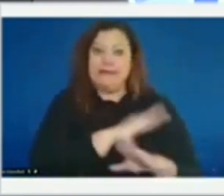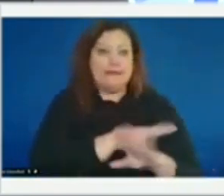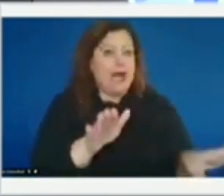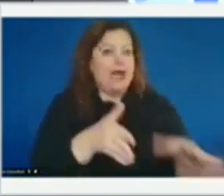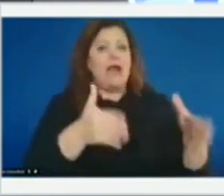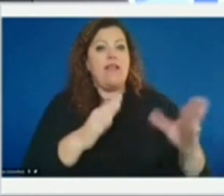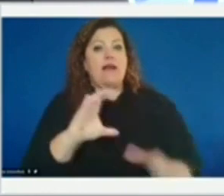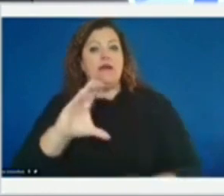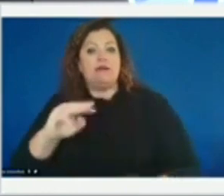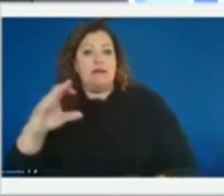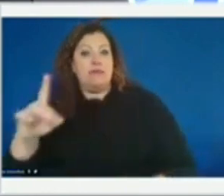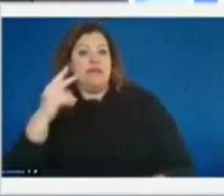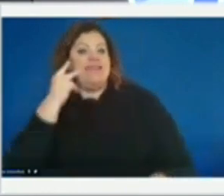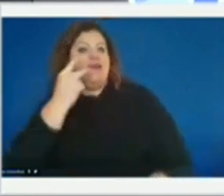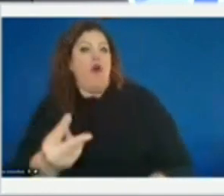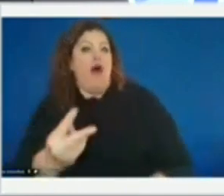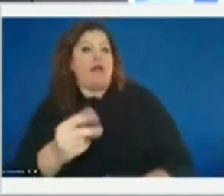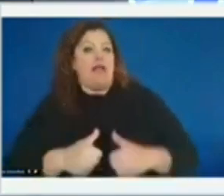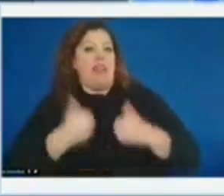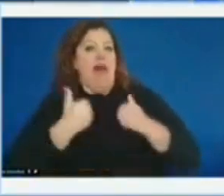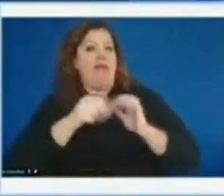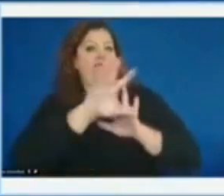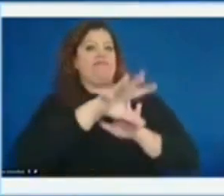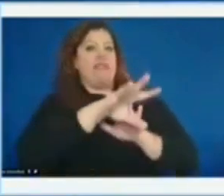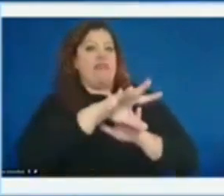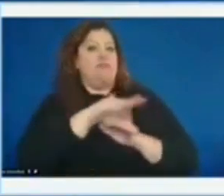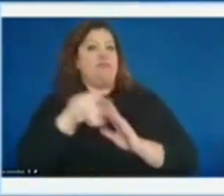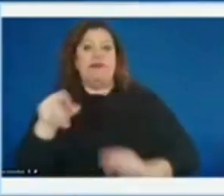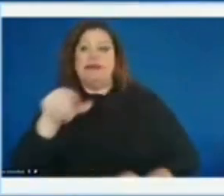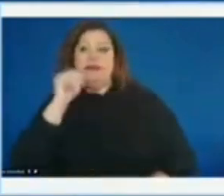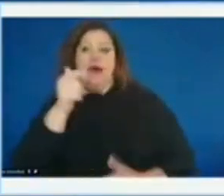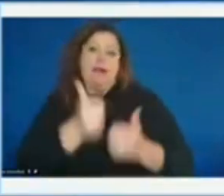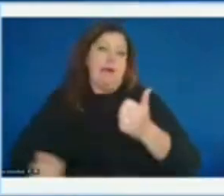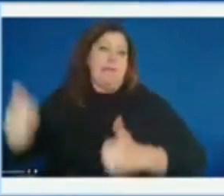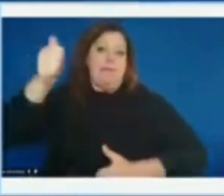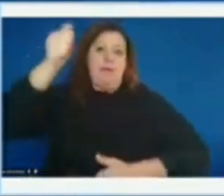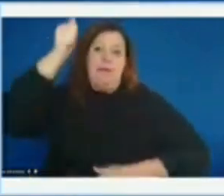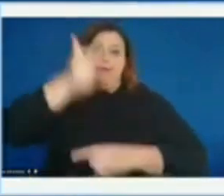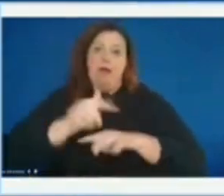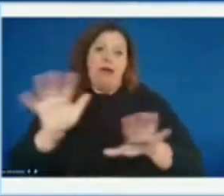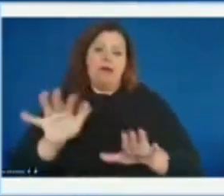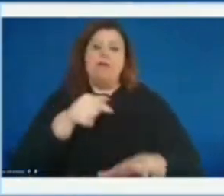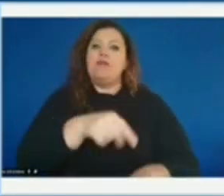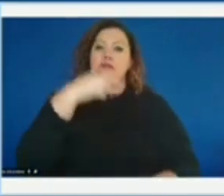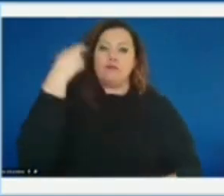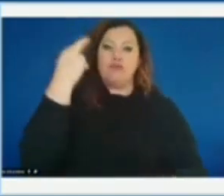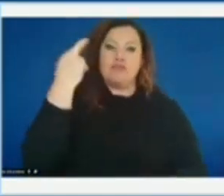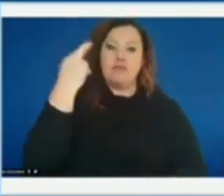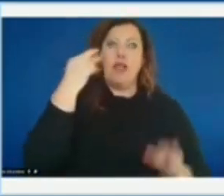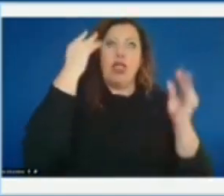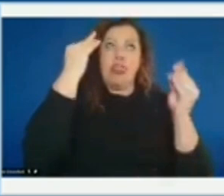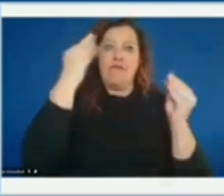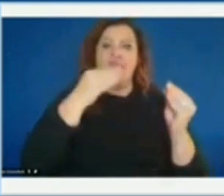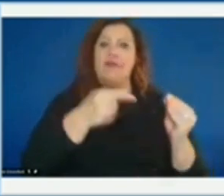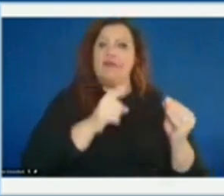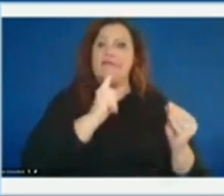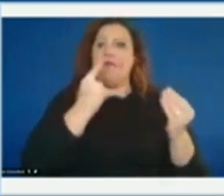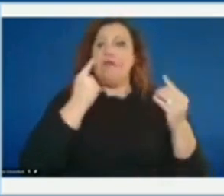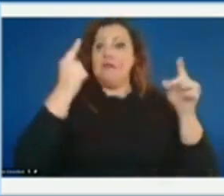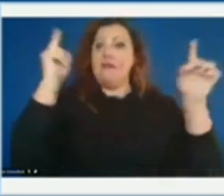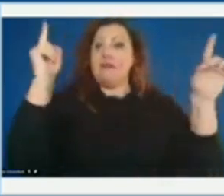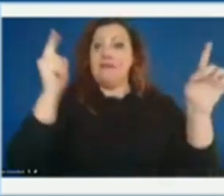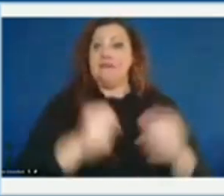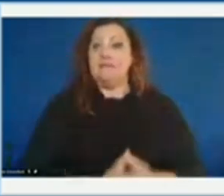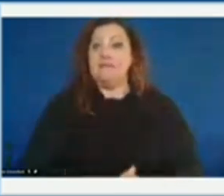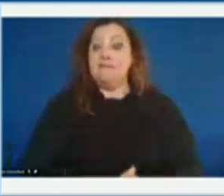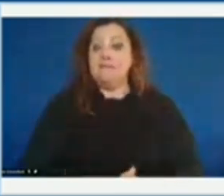live video stream. This is not Big Brother. This is reasonable, this is thoughtful, and this has been very effective.